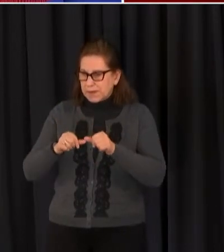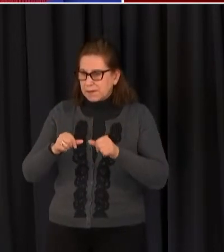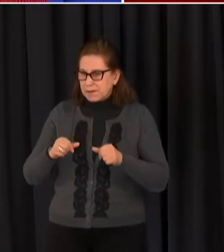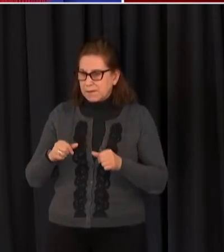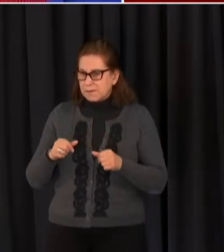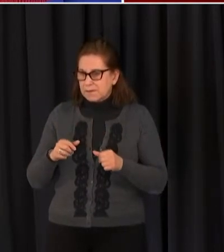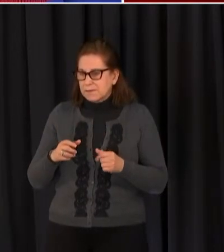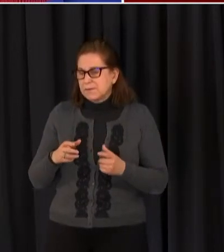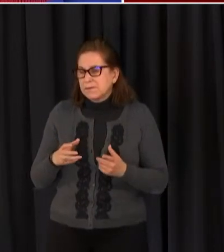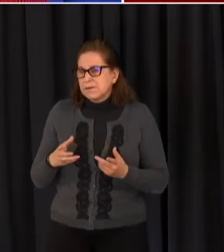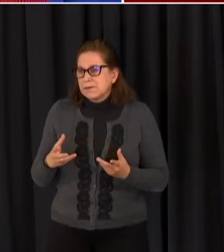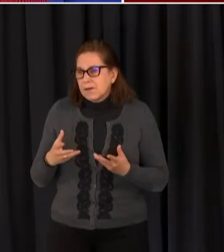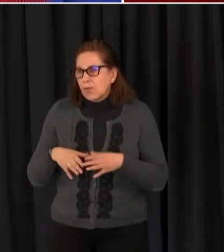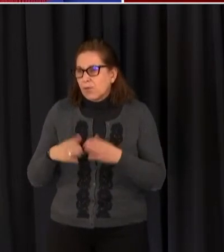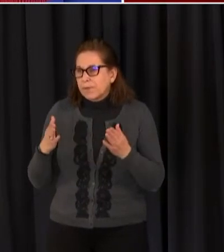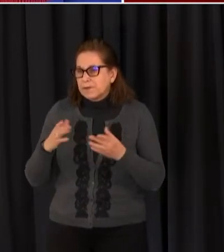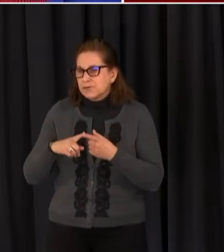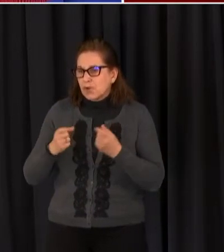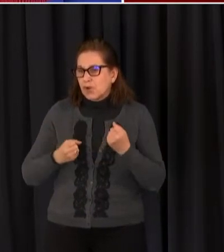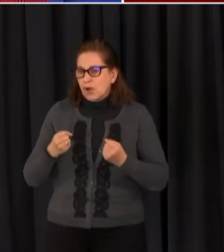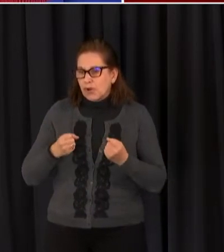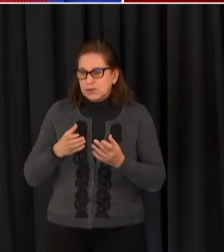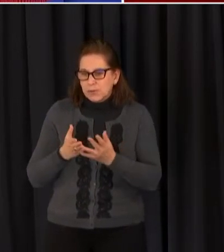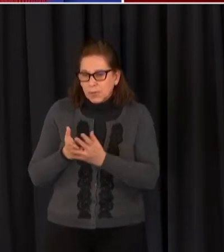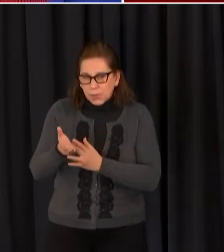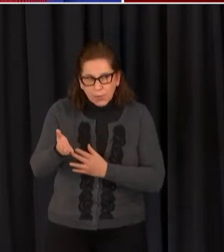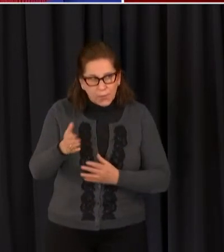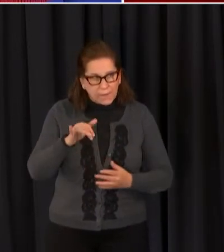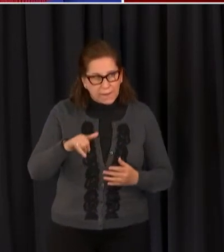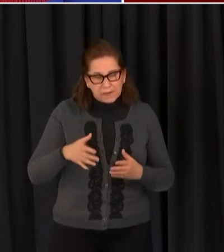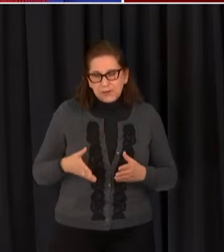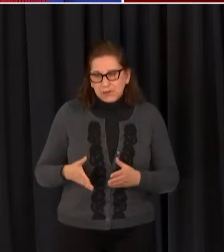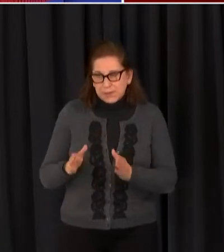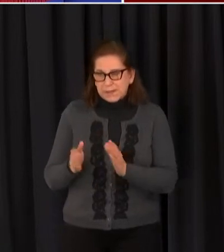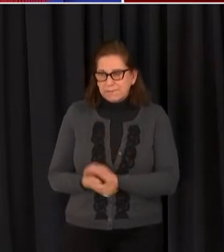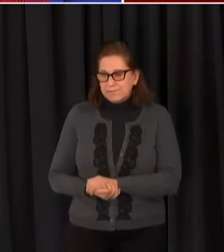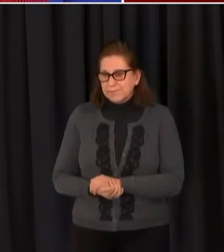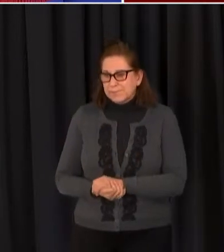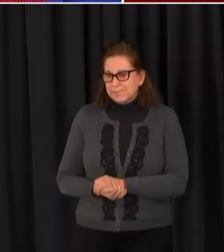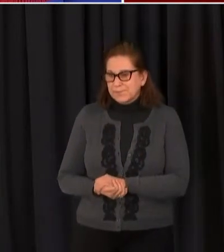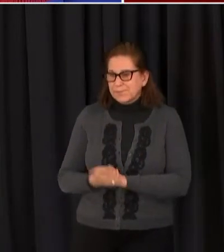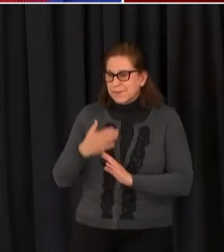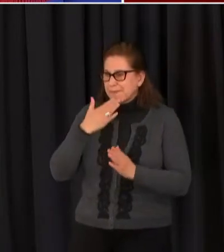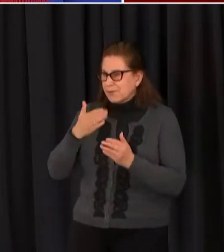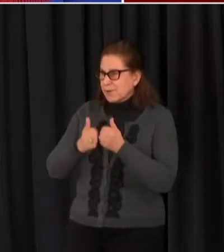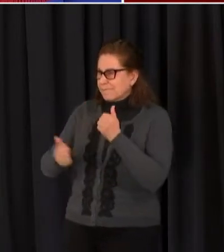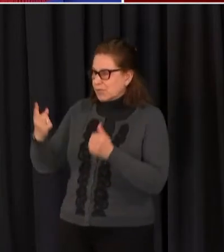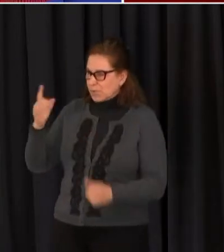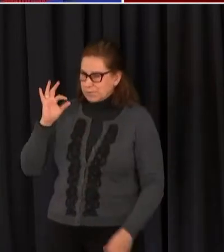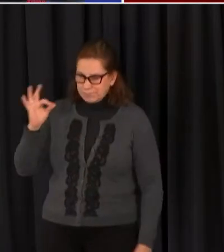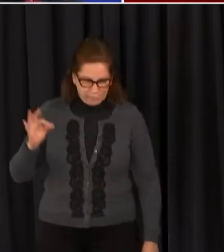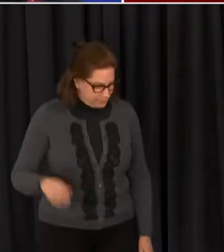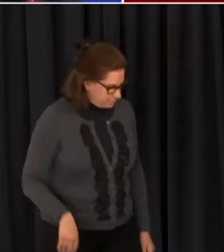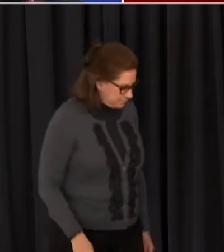fix to traffic, and we expect to be able to talk about that soon. All right, thank you, everybody.